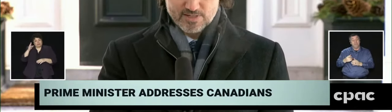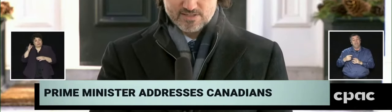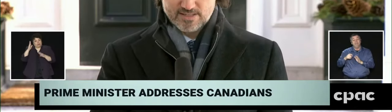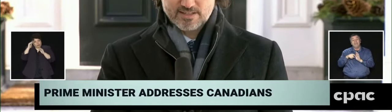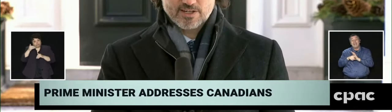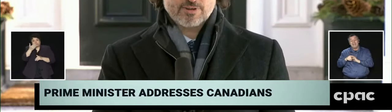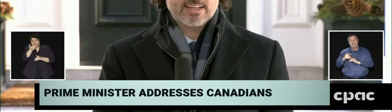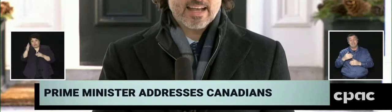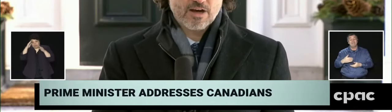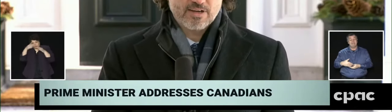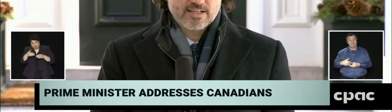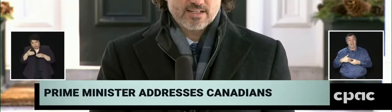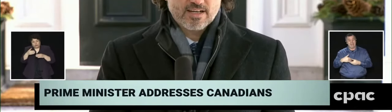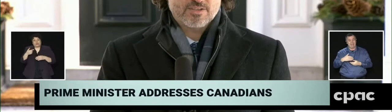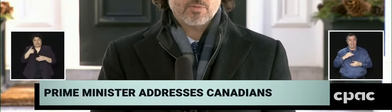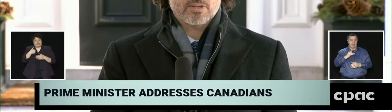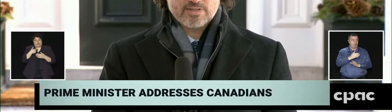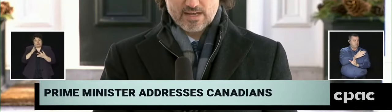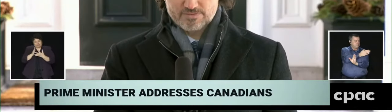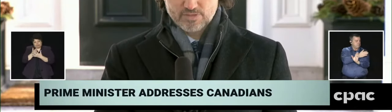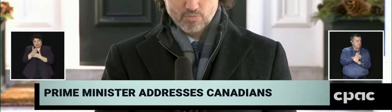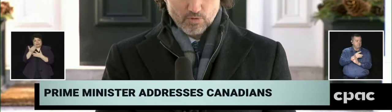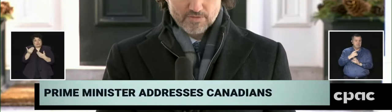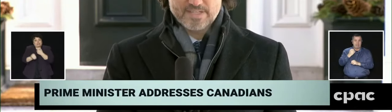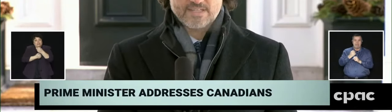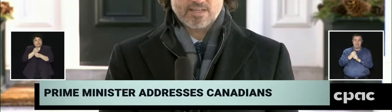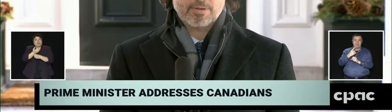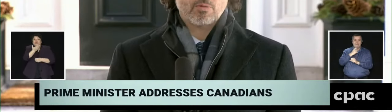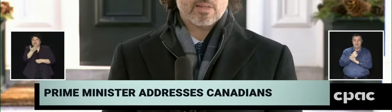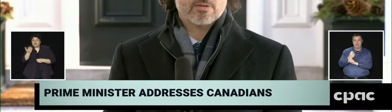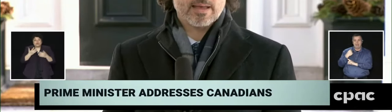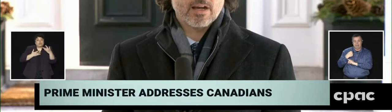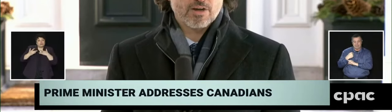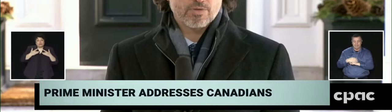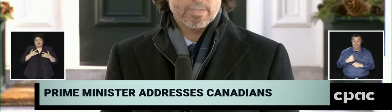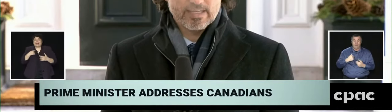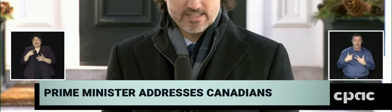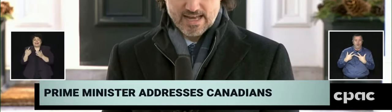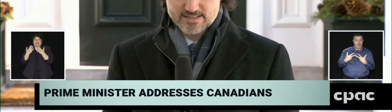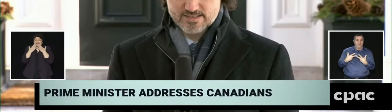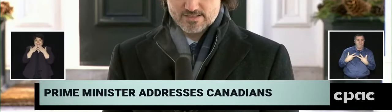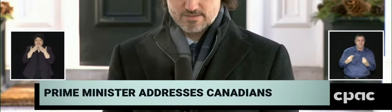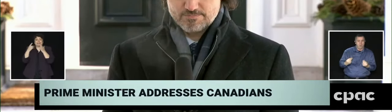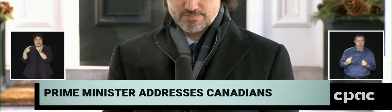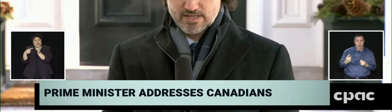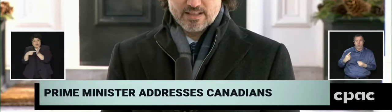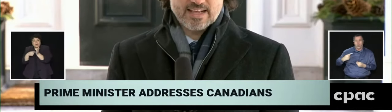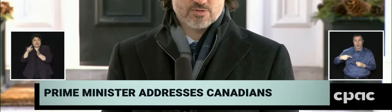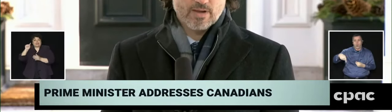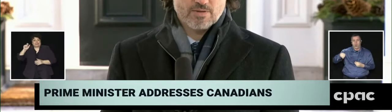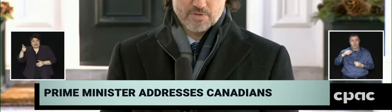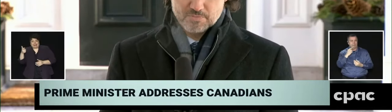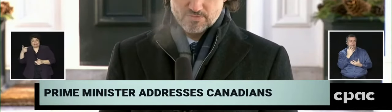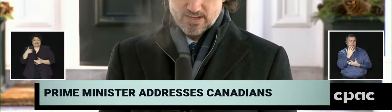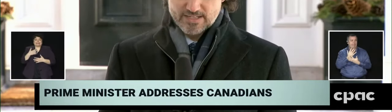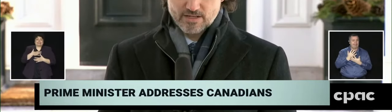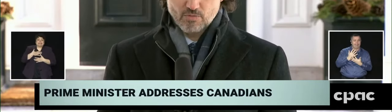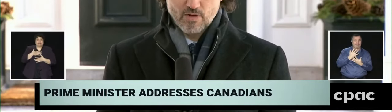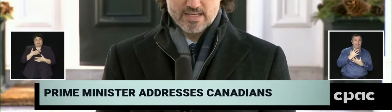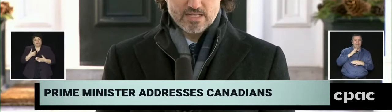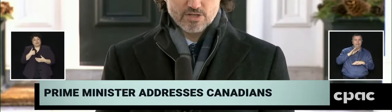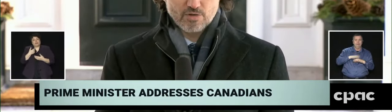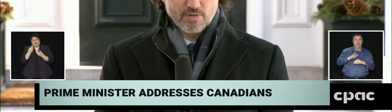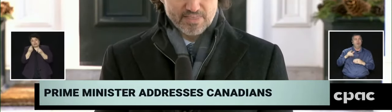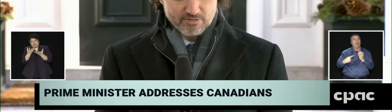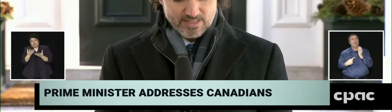to focus on. Right now, I don't want you to have to worry about what you may owe in taxes. That's why we're providing